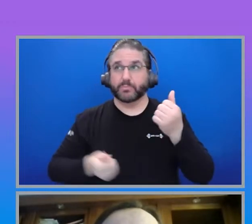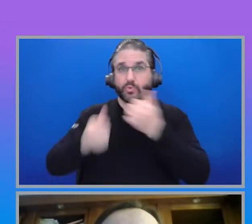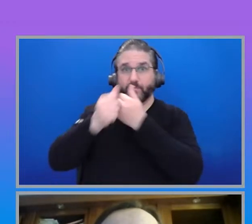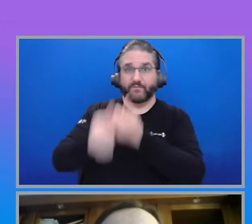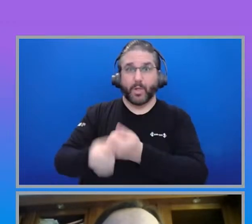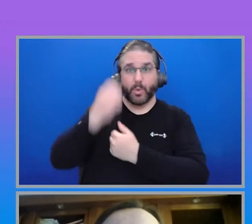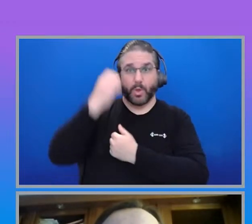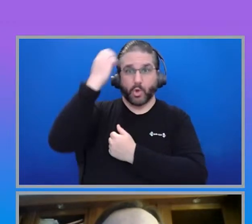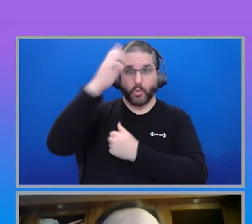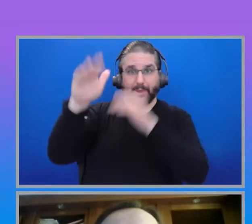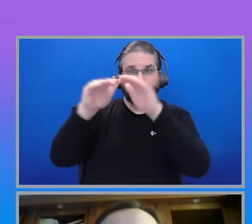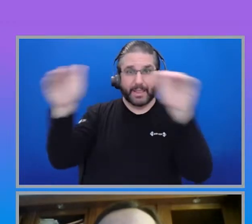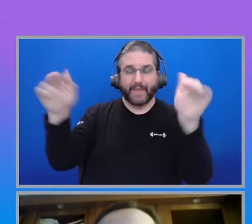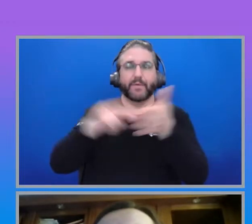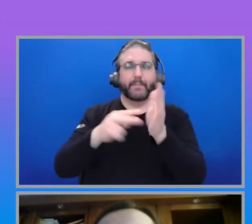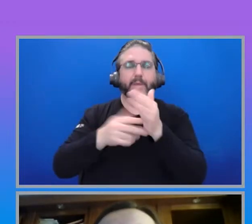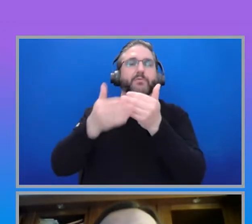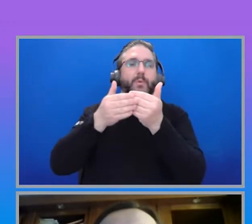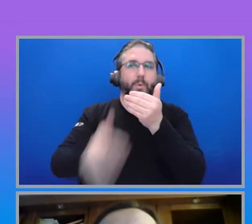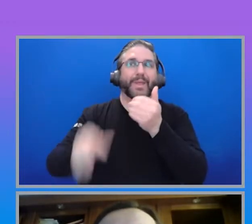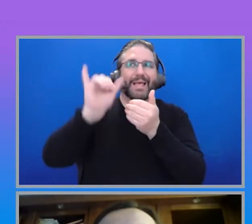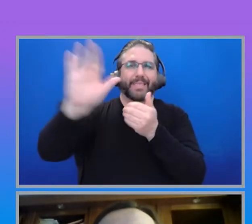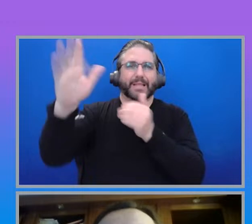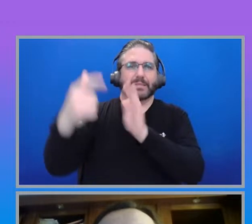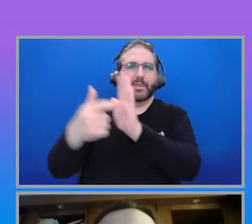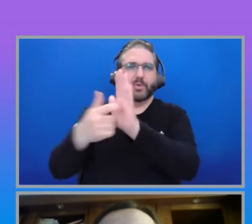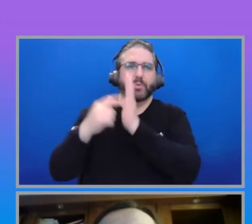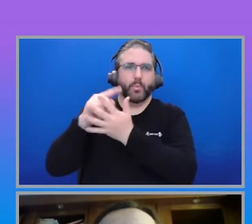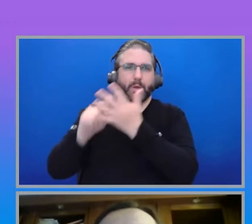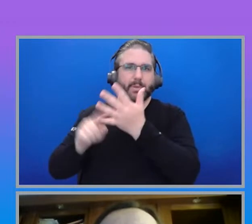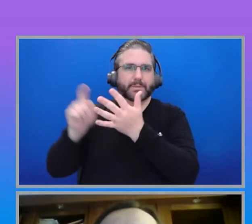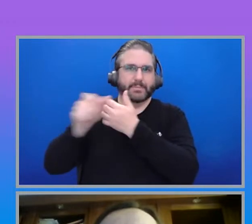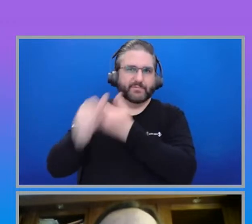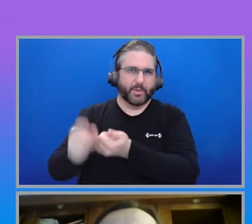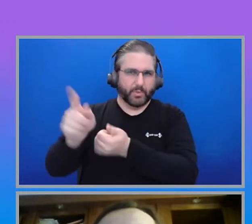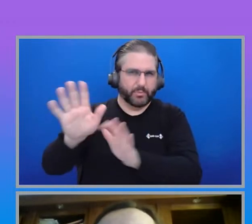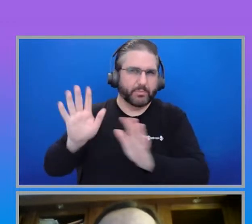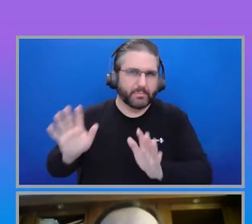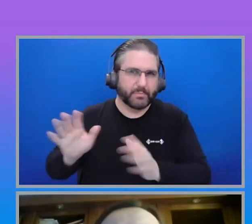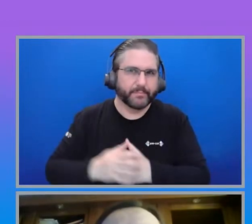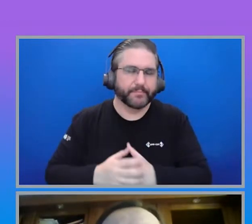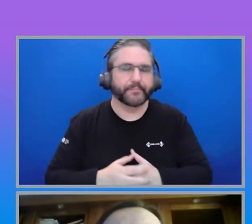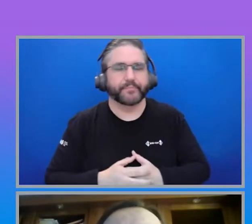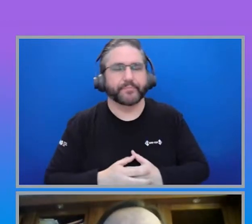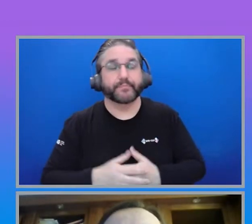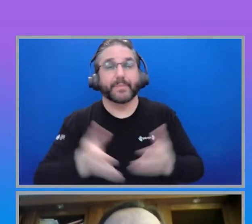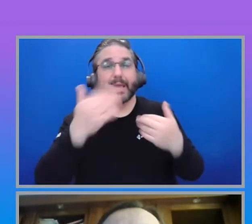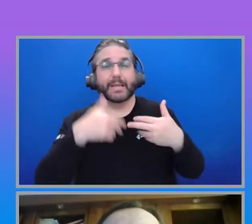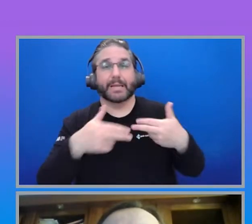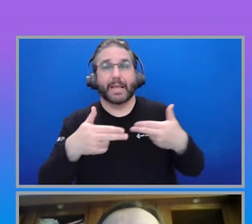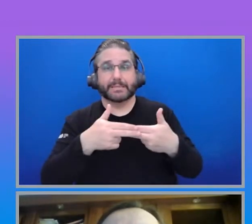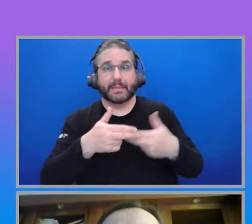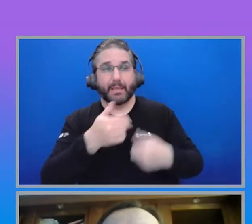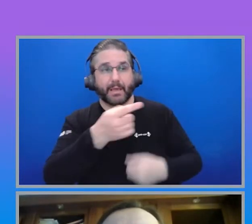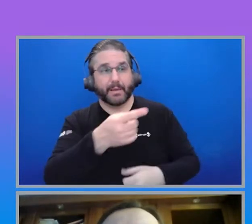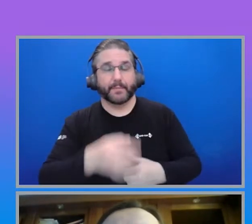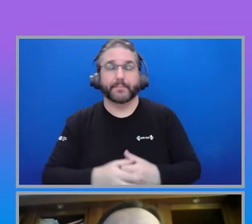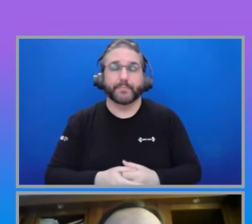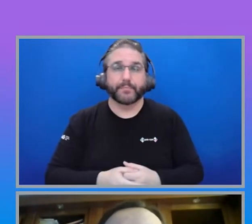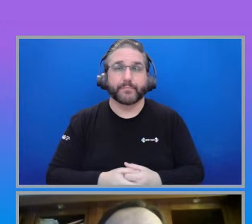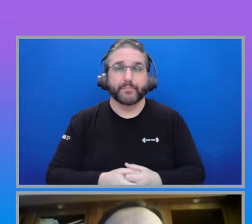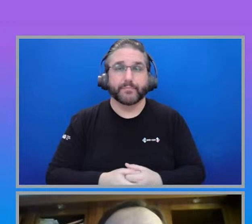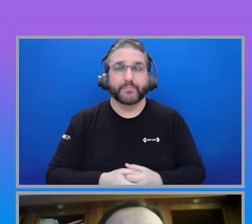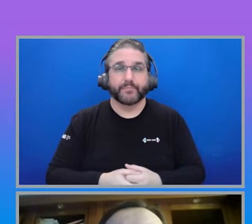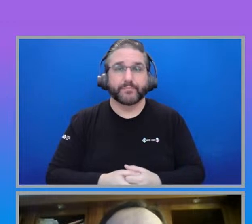with the requirements of the Act. In the next slide, you can see the products in the scope